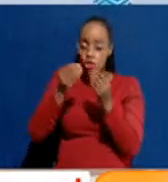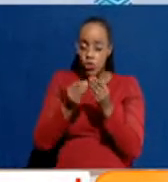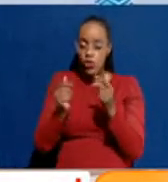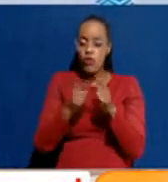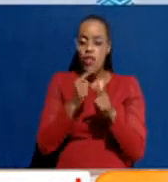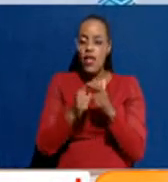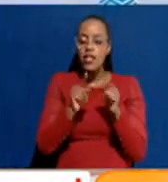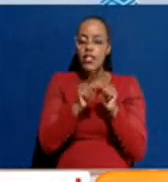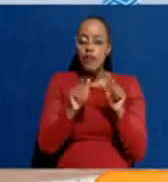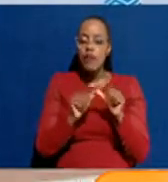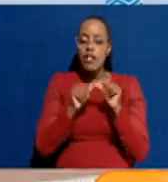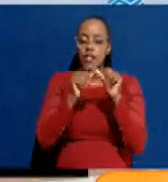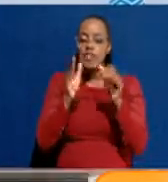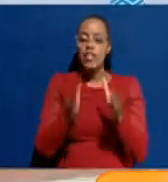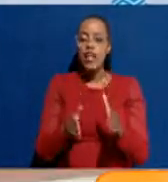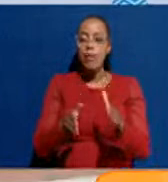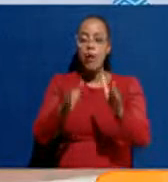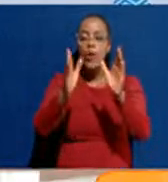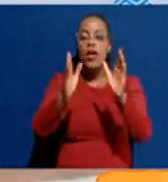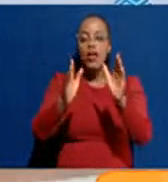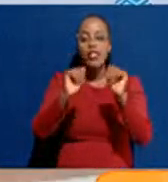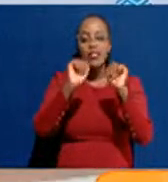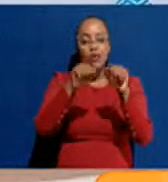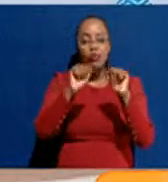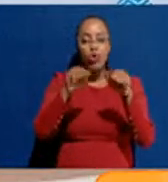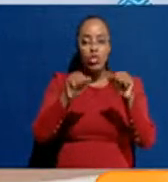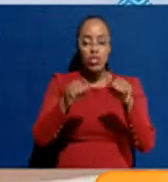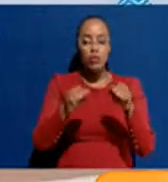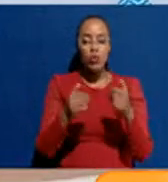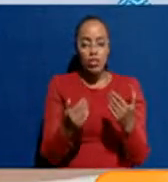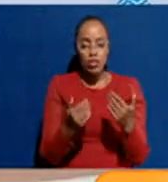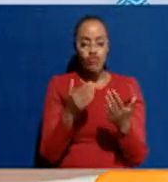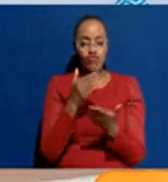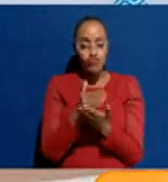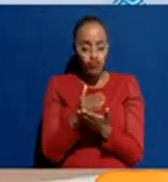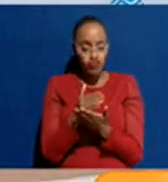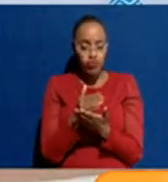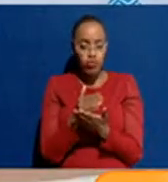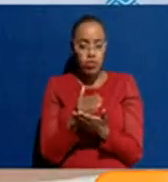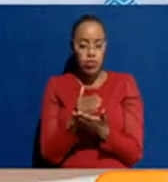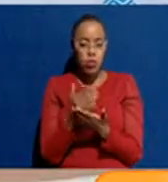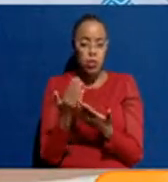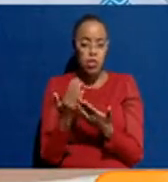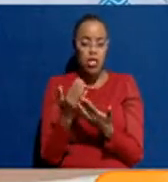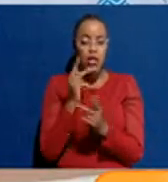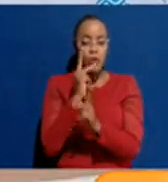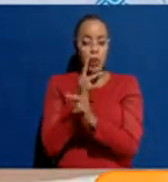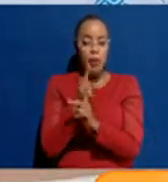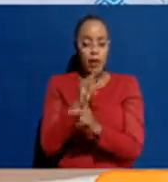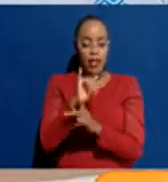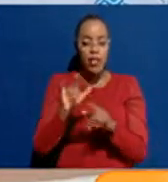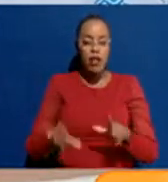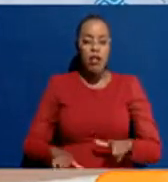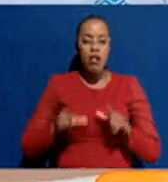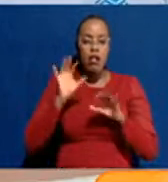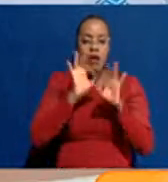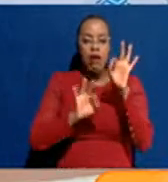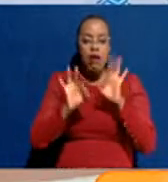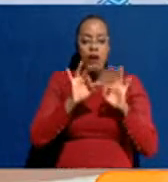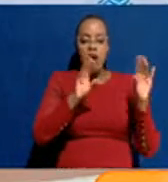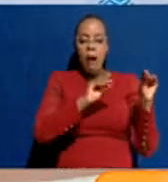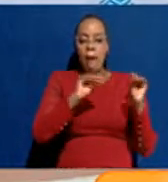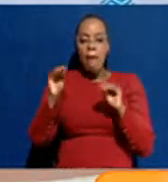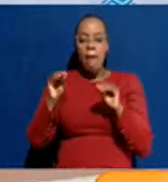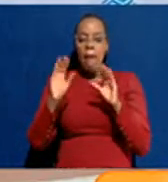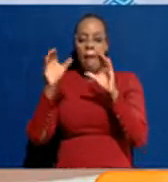in a sustainable manner, it is quite possible indeed to maintain the lifestyle of the pastoralist. But